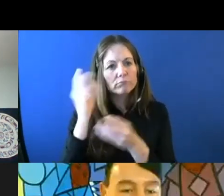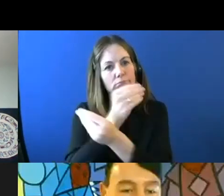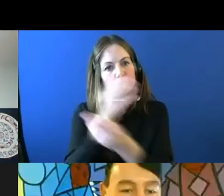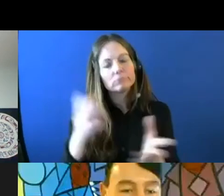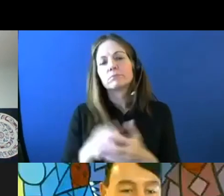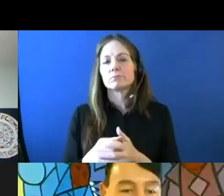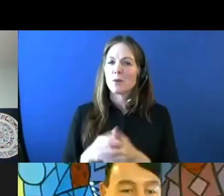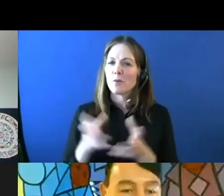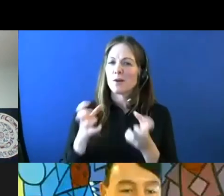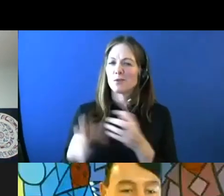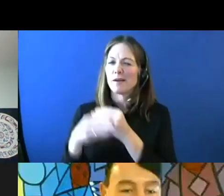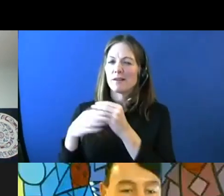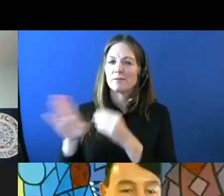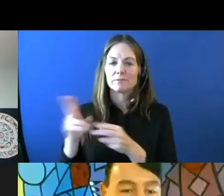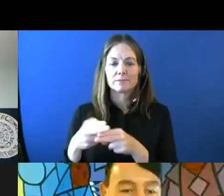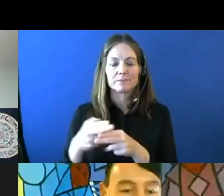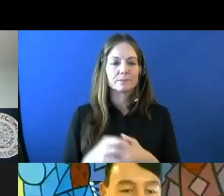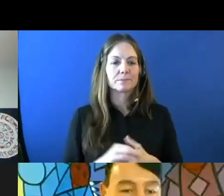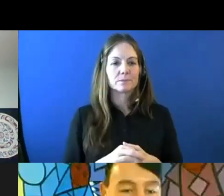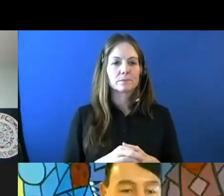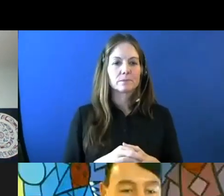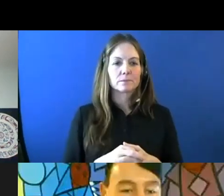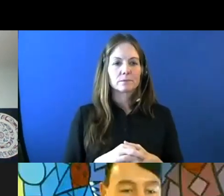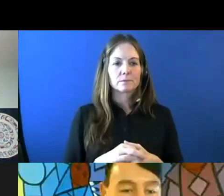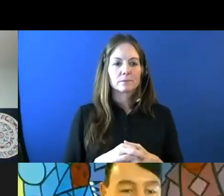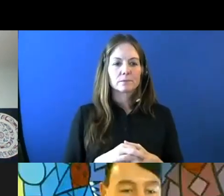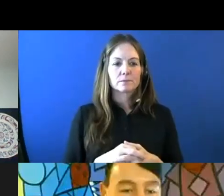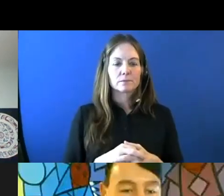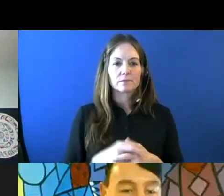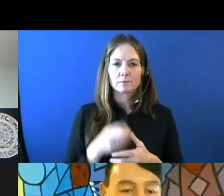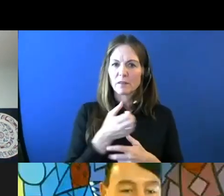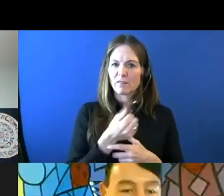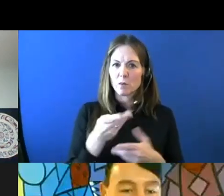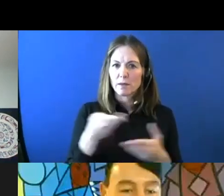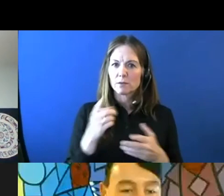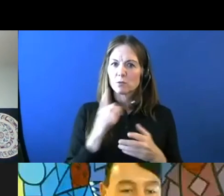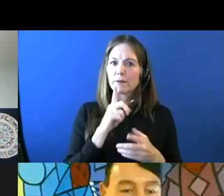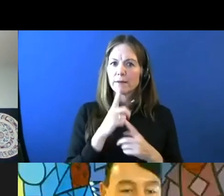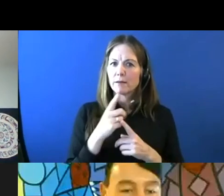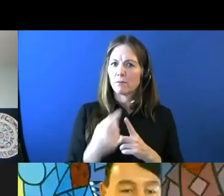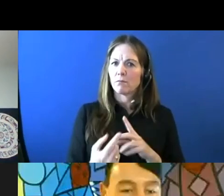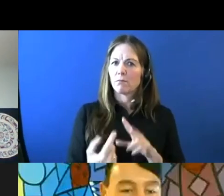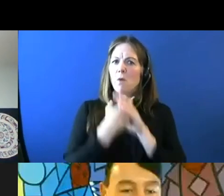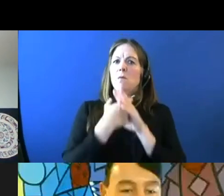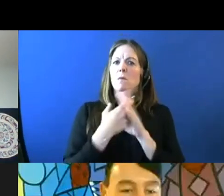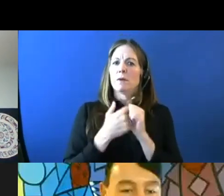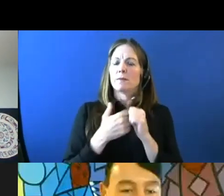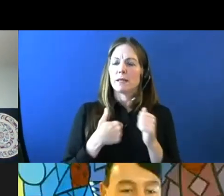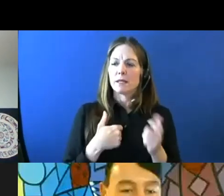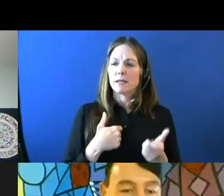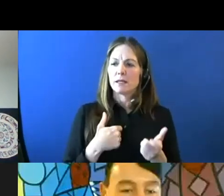well. Some of the things that really resonate as you were talking about this reflection and